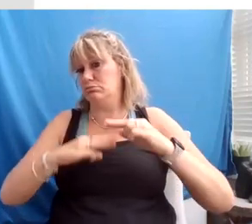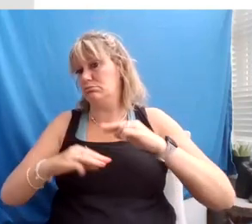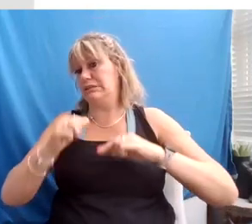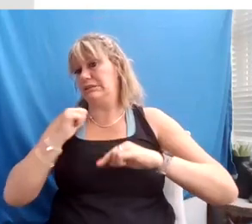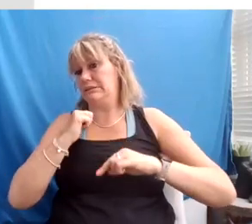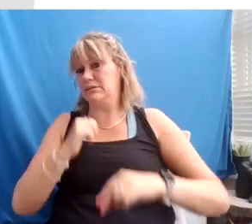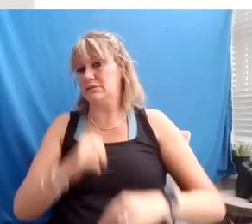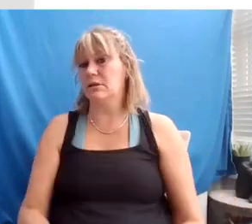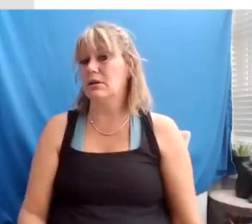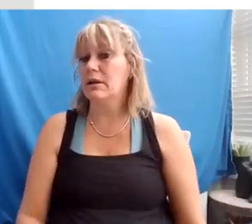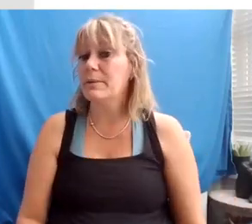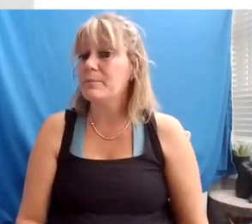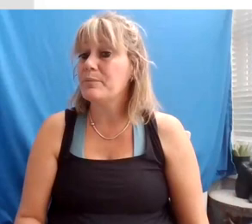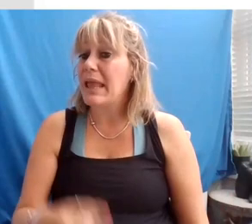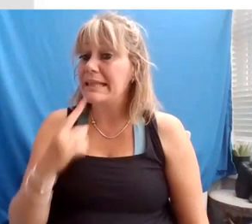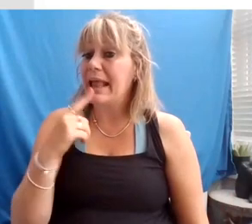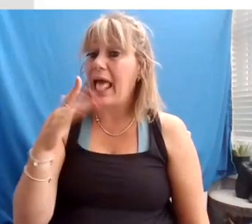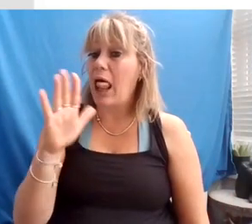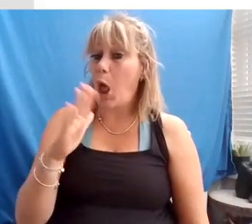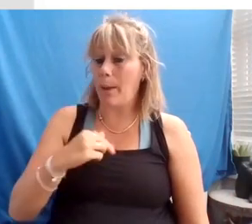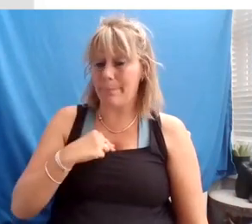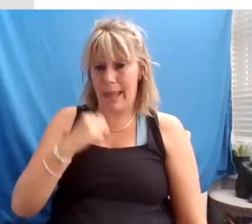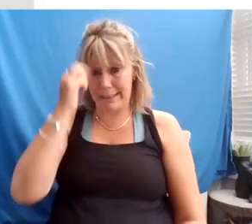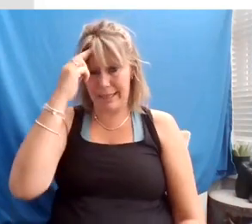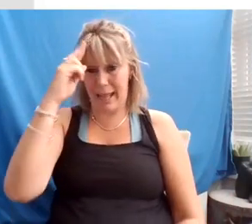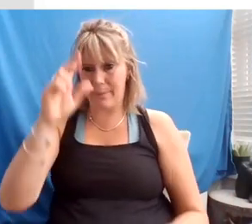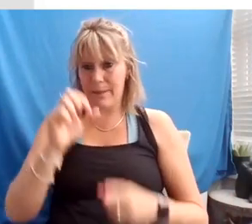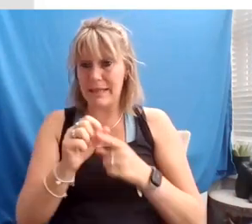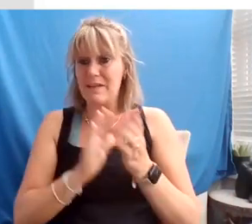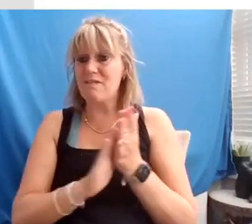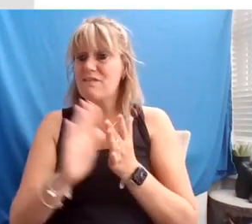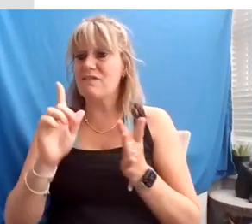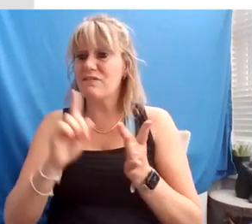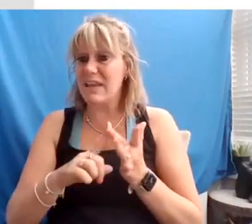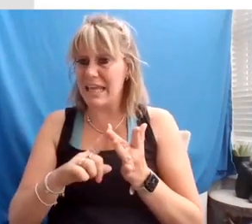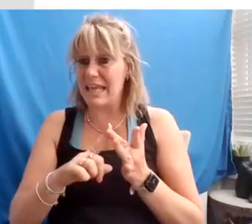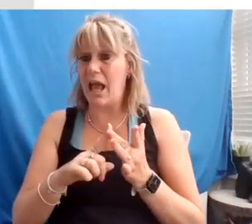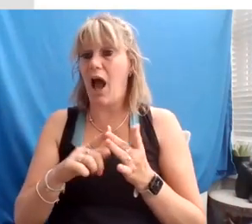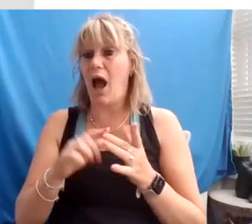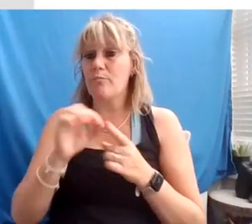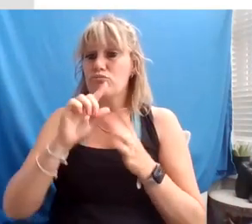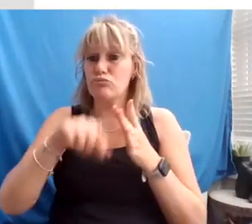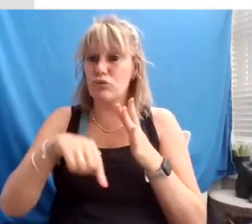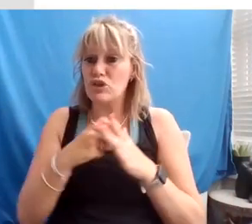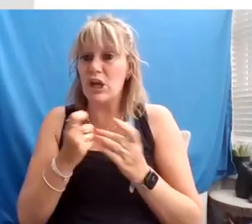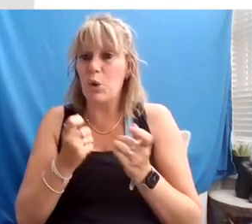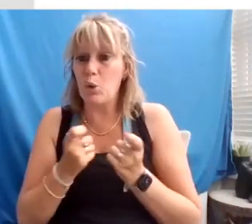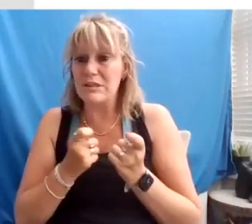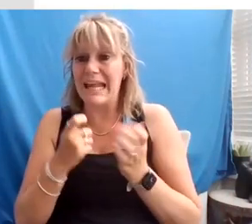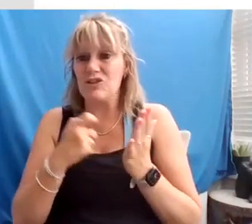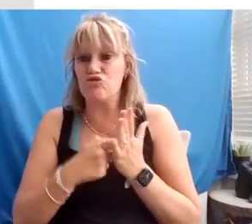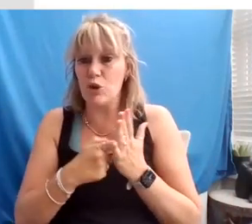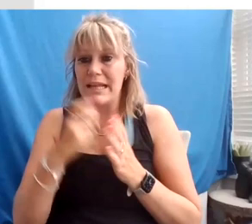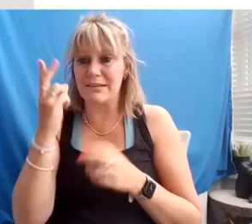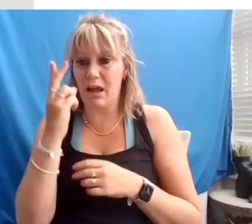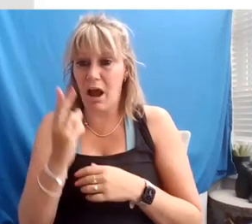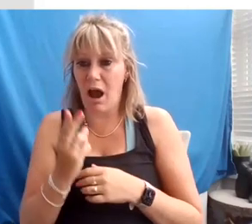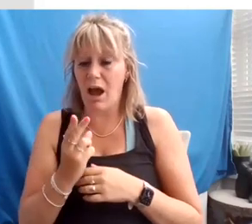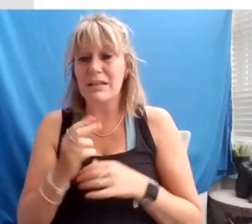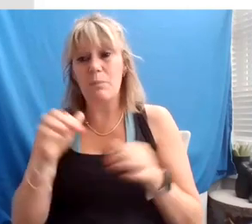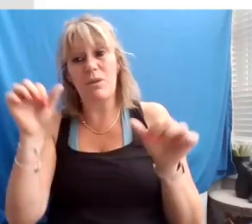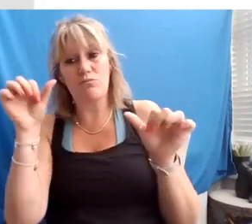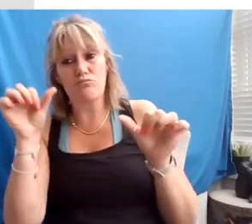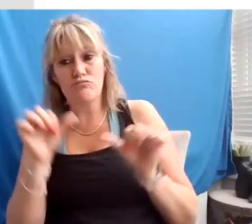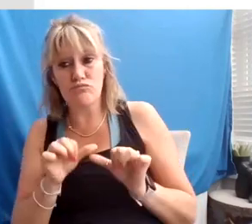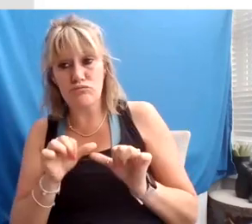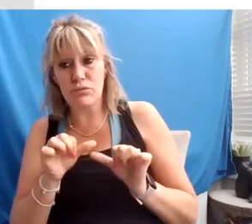So my name is Fee. I'm a project coordinator at Rosetta Arts. So I'll give you a brief rundown of what